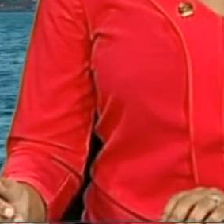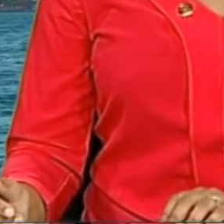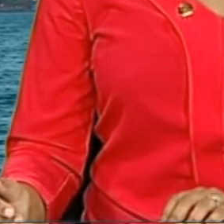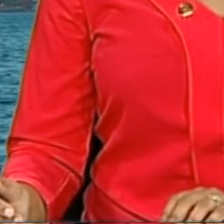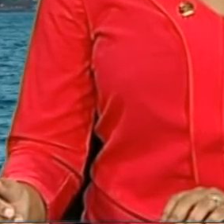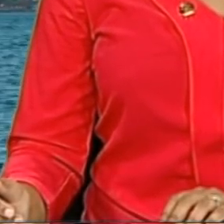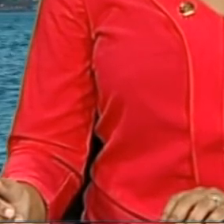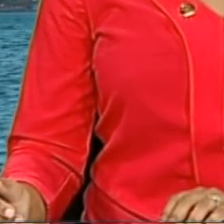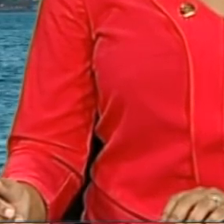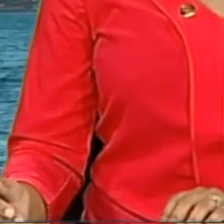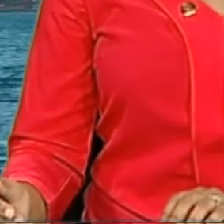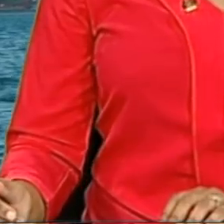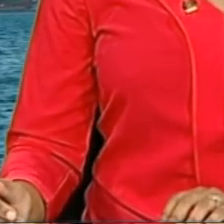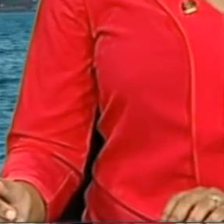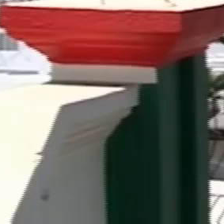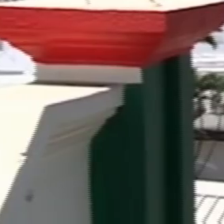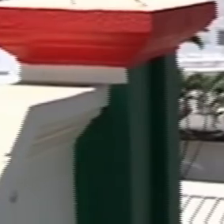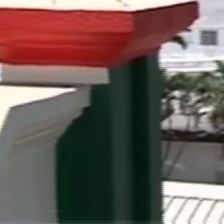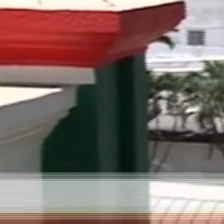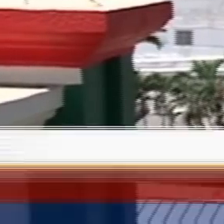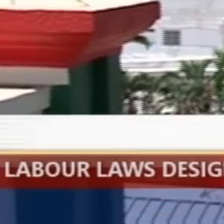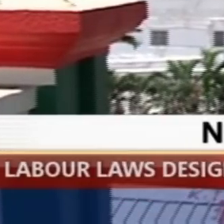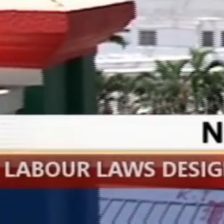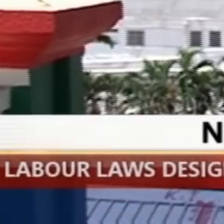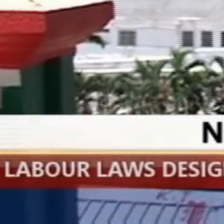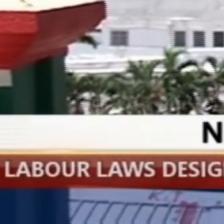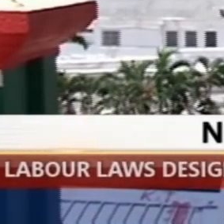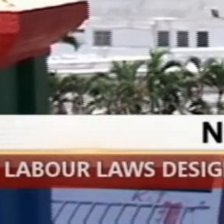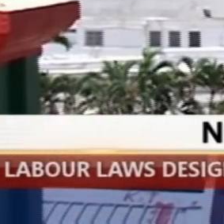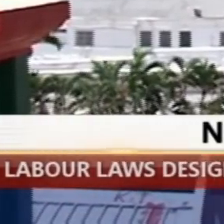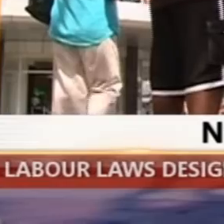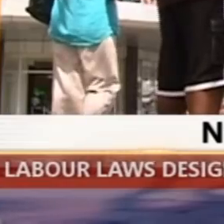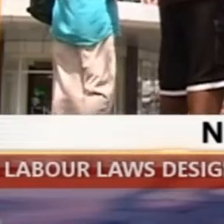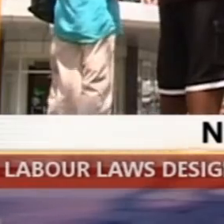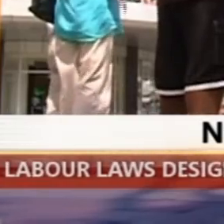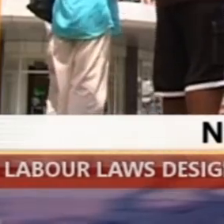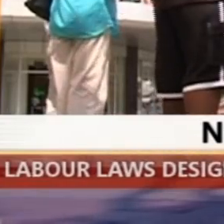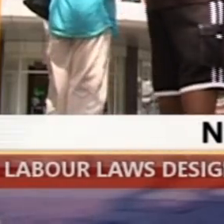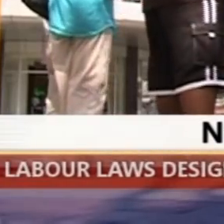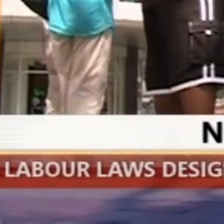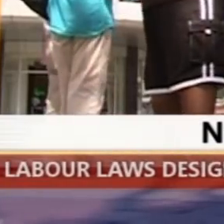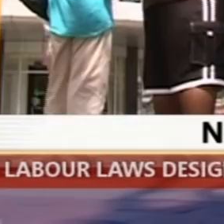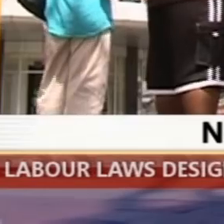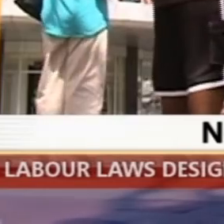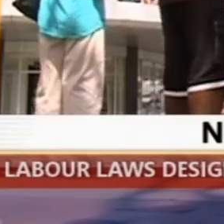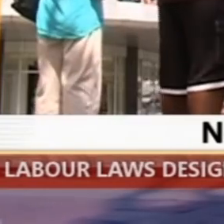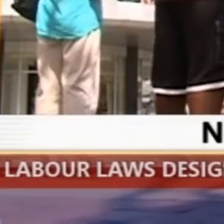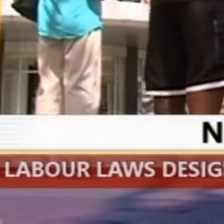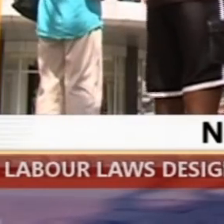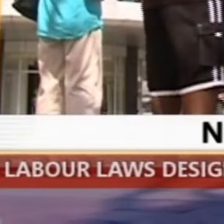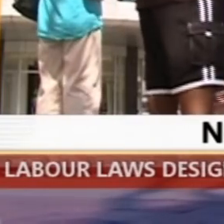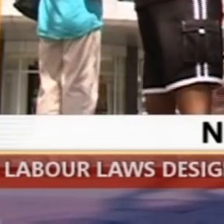minister responsible, Chone Usamate. Delivering his ministerial statement in Parliament earlier this week, Usamate said that under the